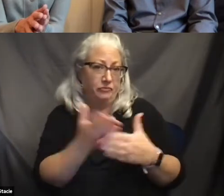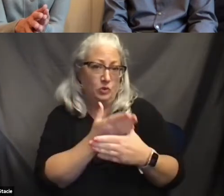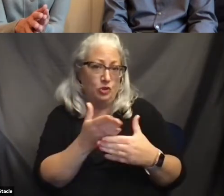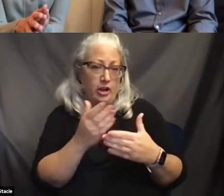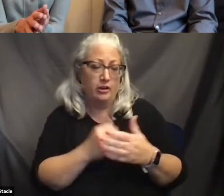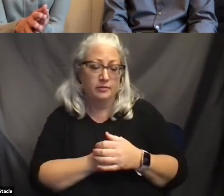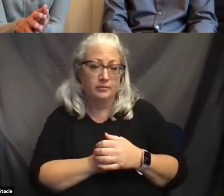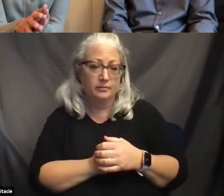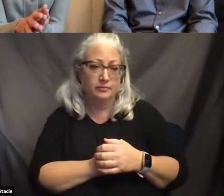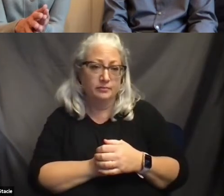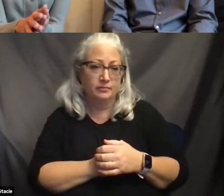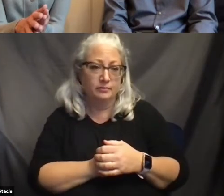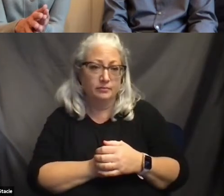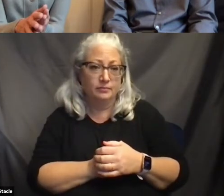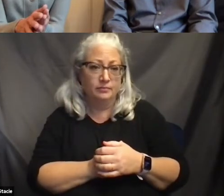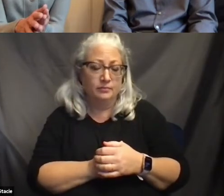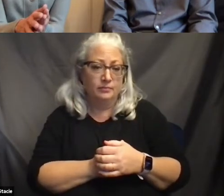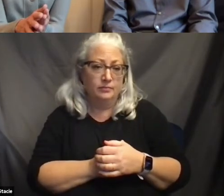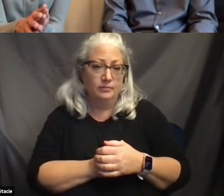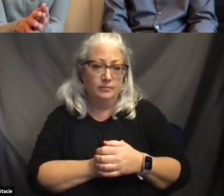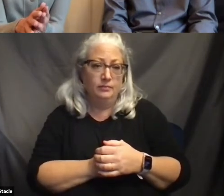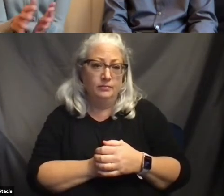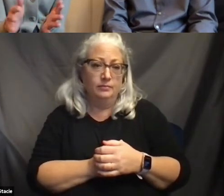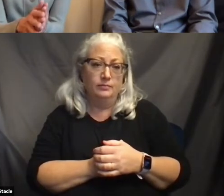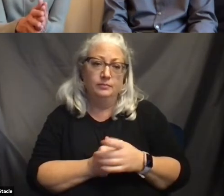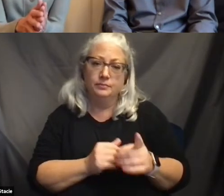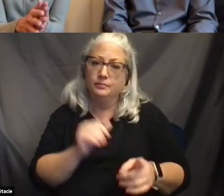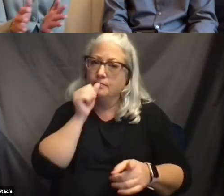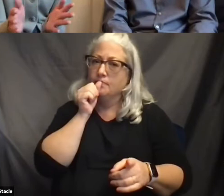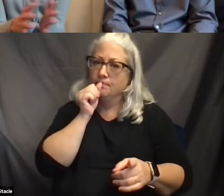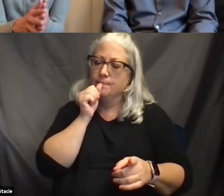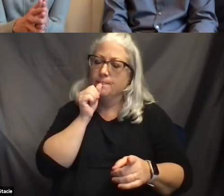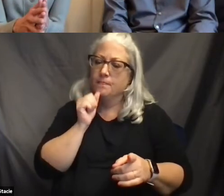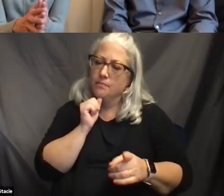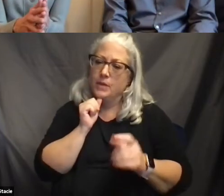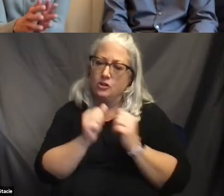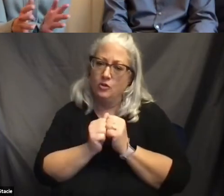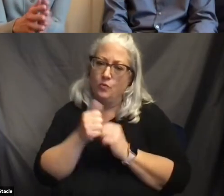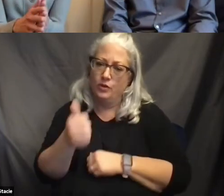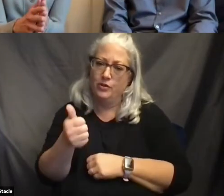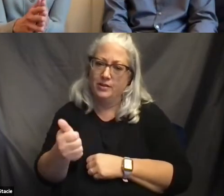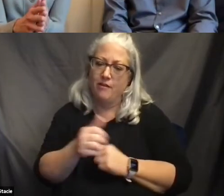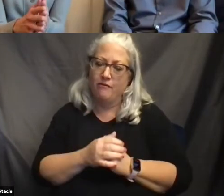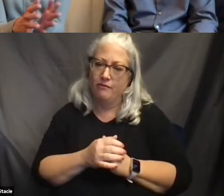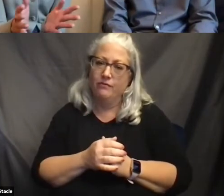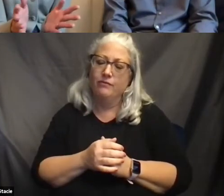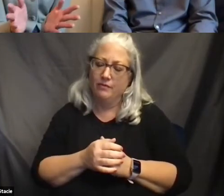like to share, or any of you? Be patient with yourself, because this is going to be hard on